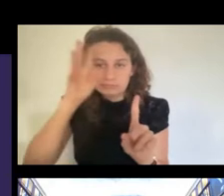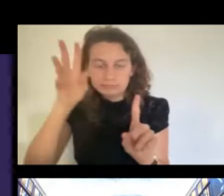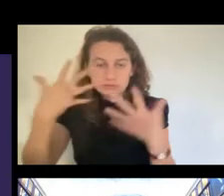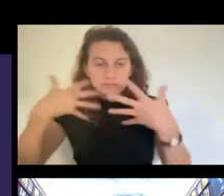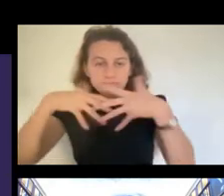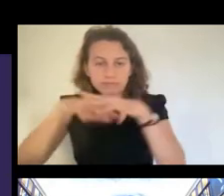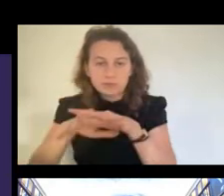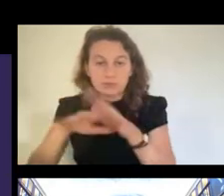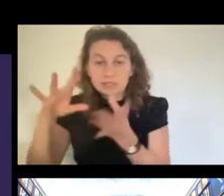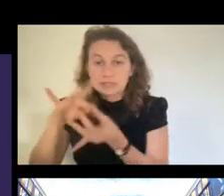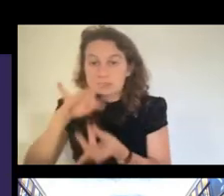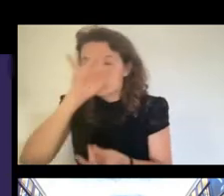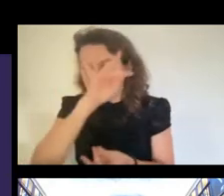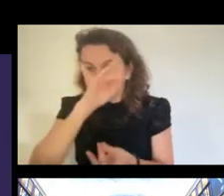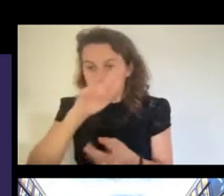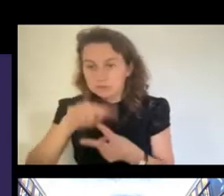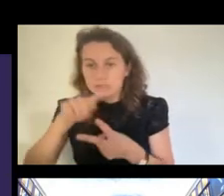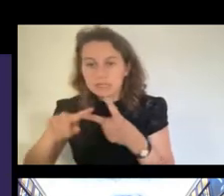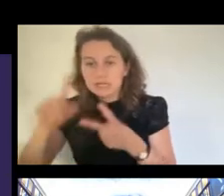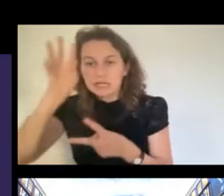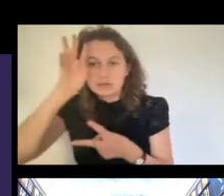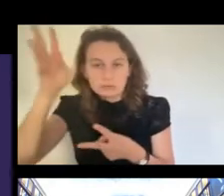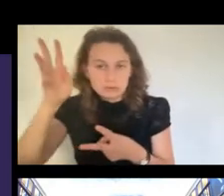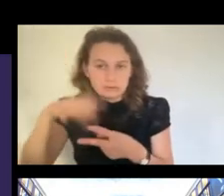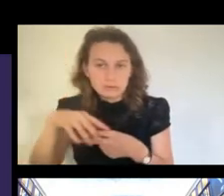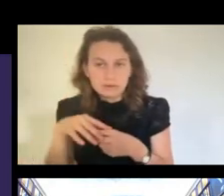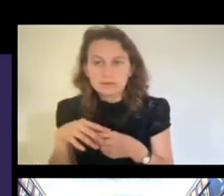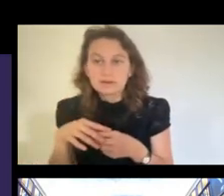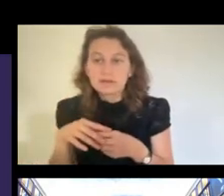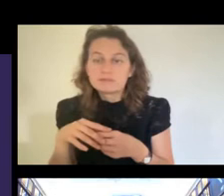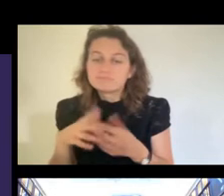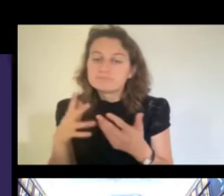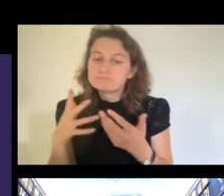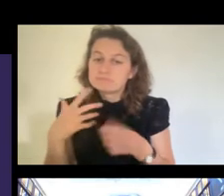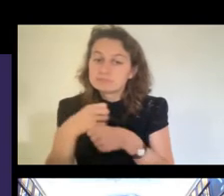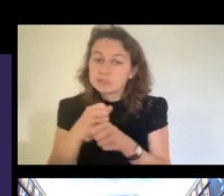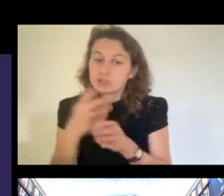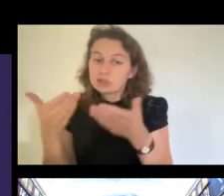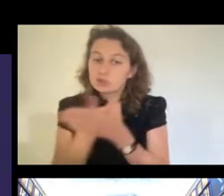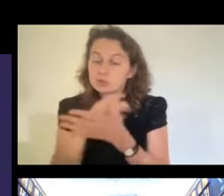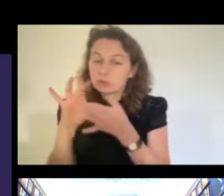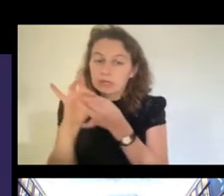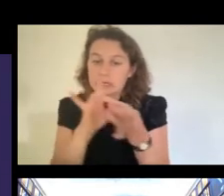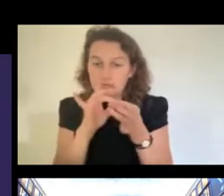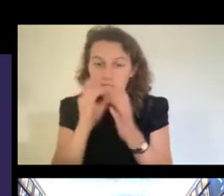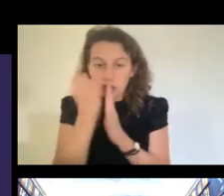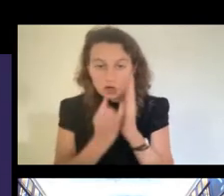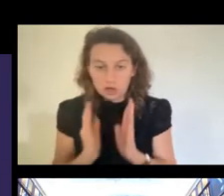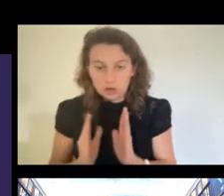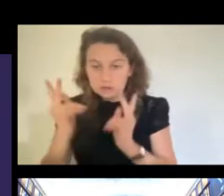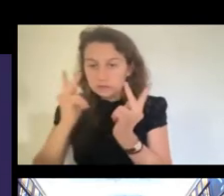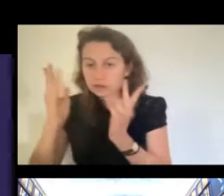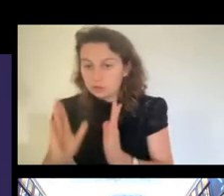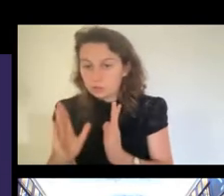between spirituality and creativity, as well as making new connections between the artist, viewer, and the object